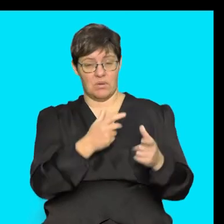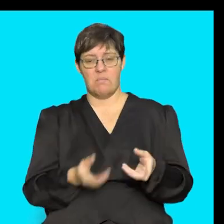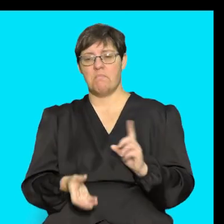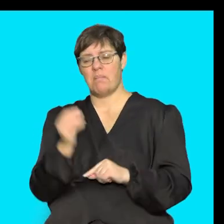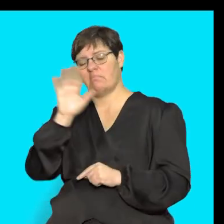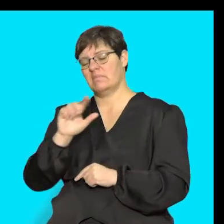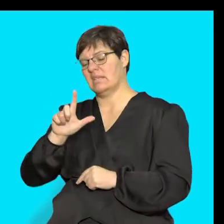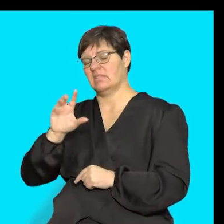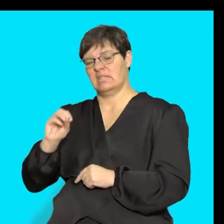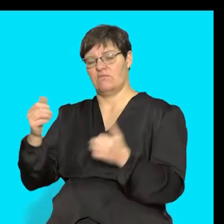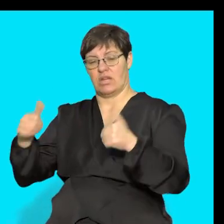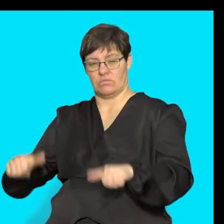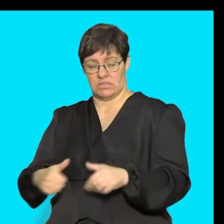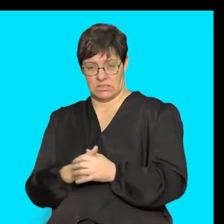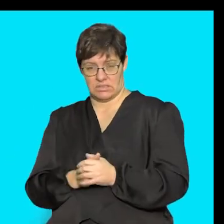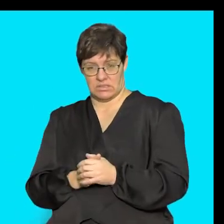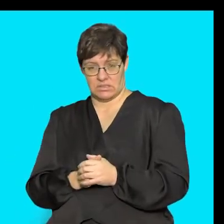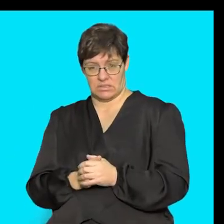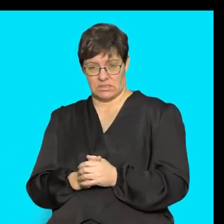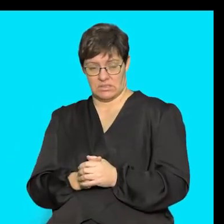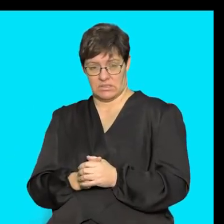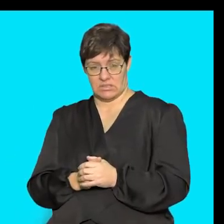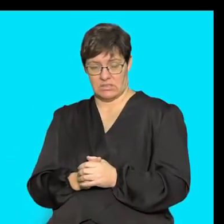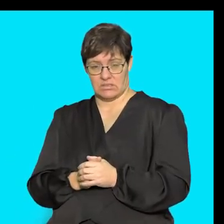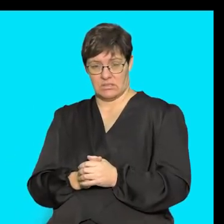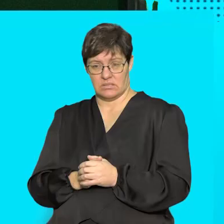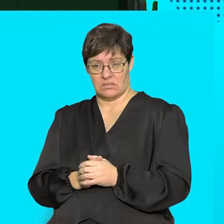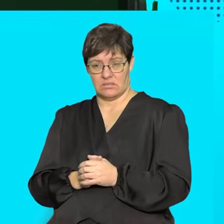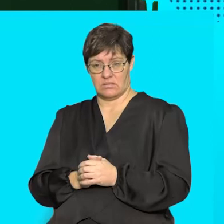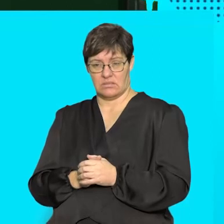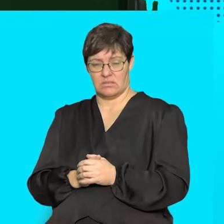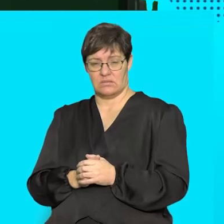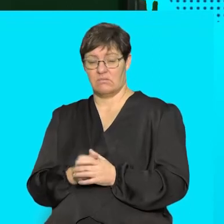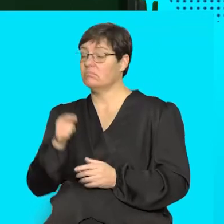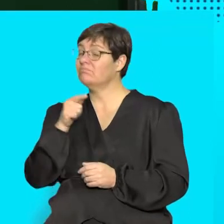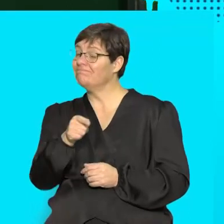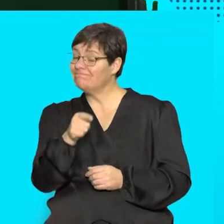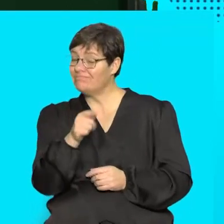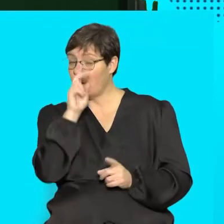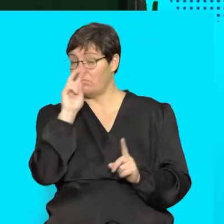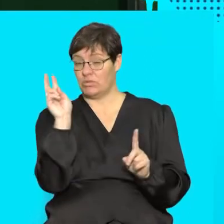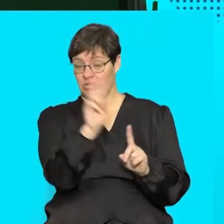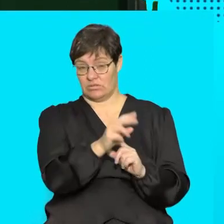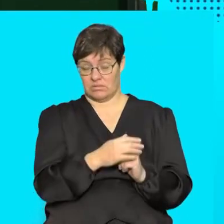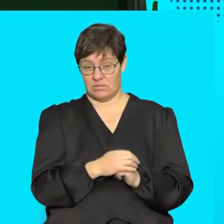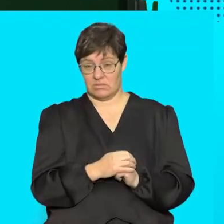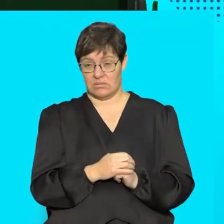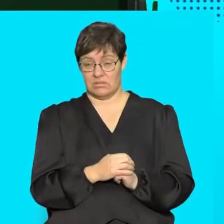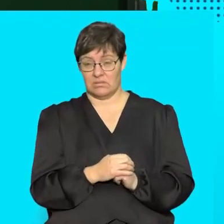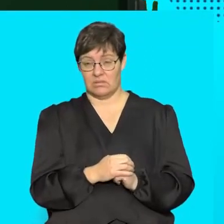about 70% for accounting. Okay? What do we say about this